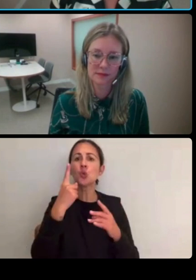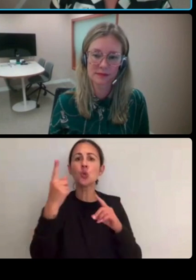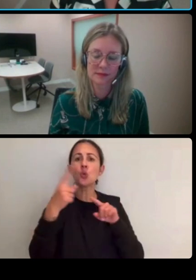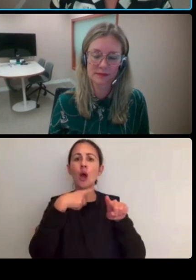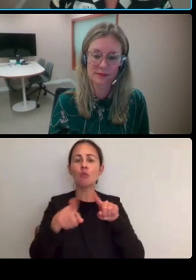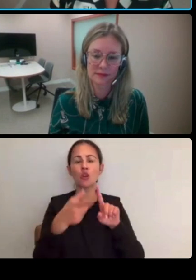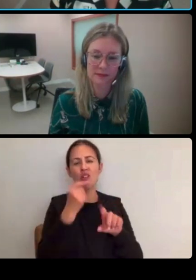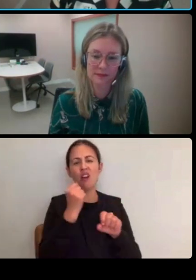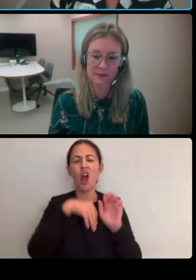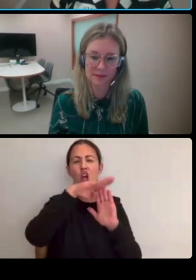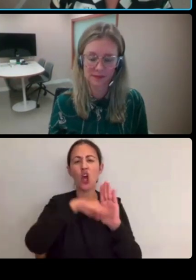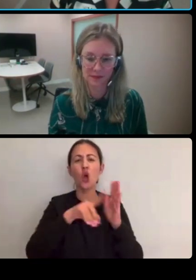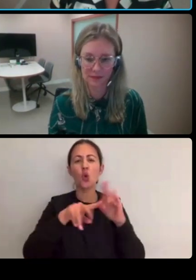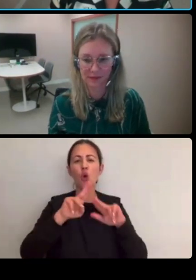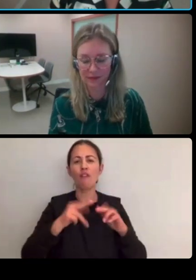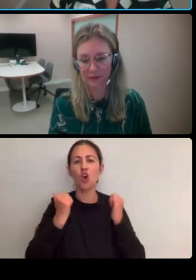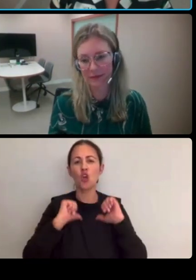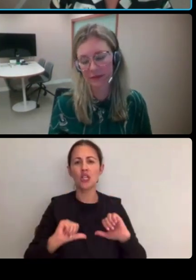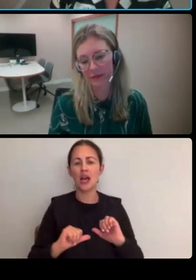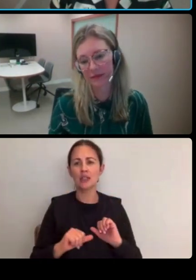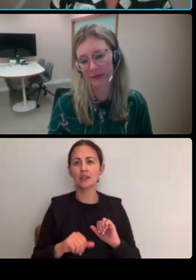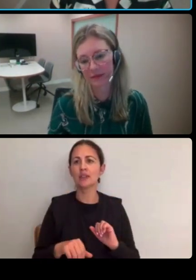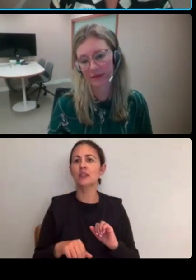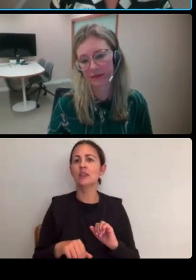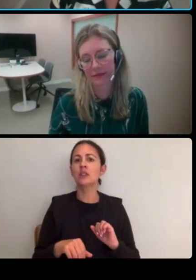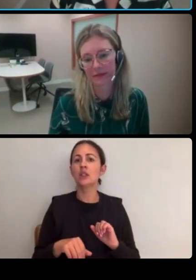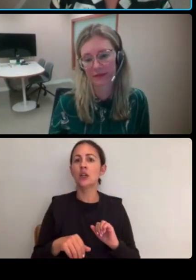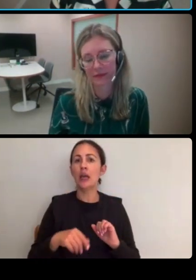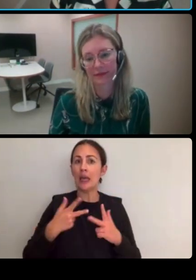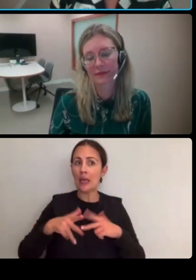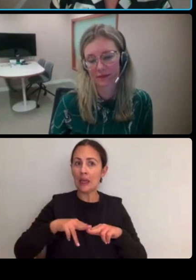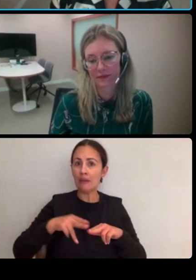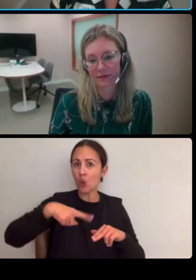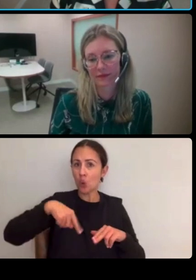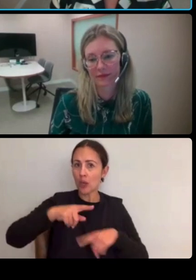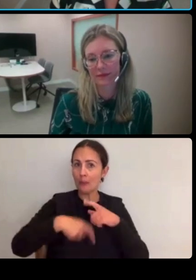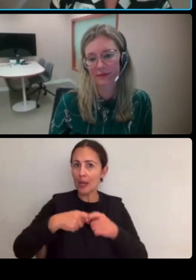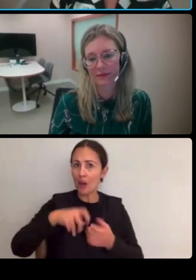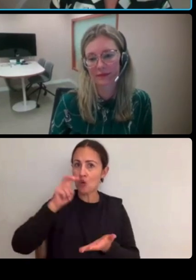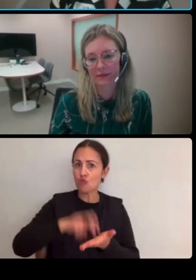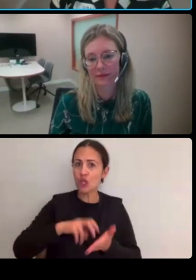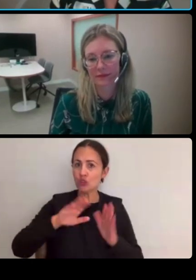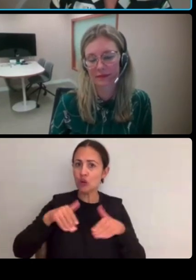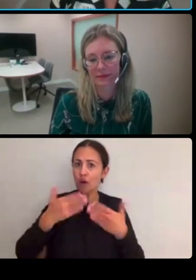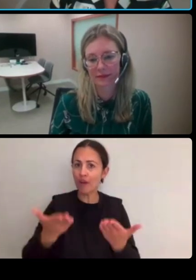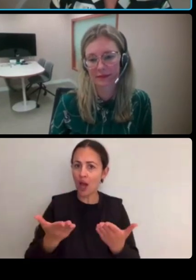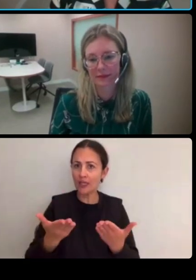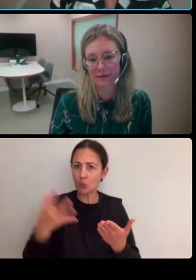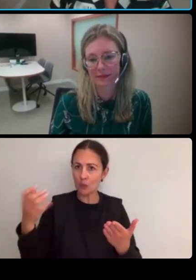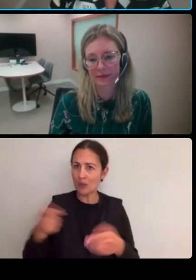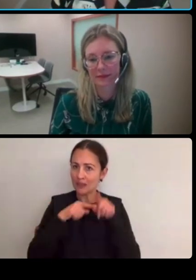Code of Conduct. So just clarifying that we will become registered providers with some universal